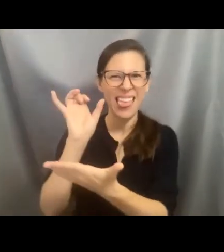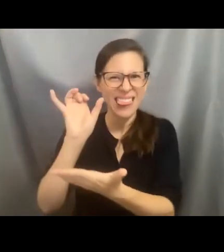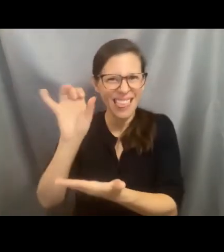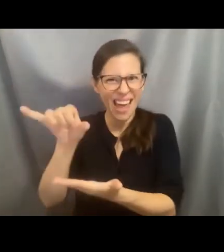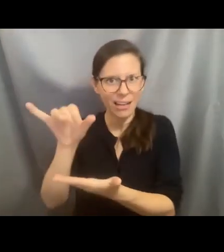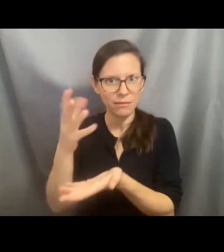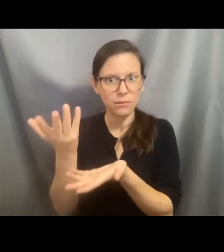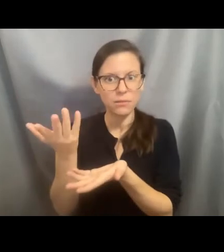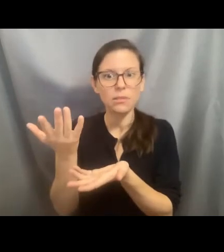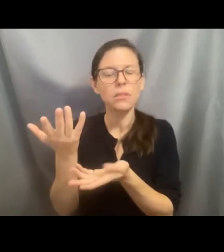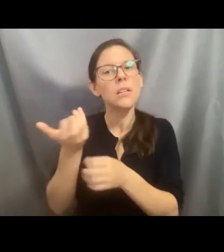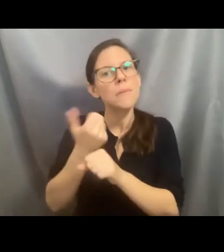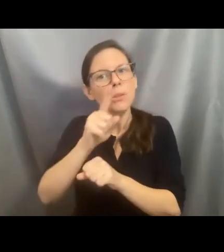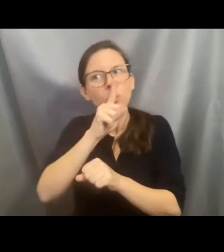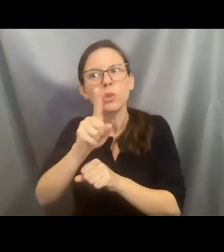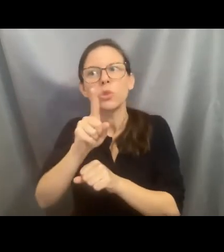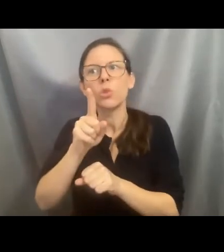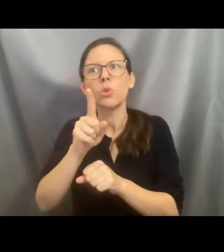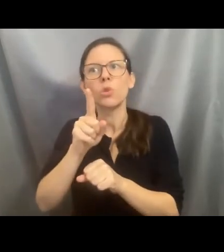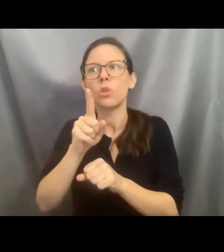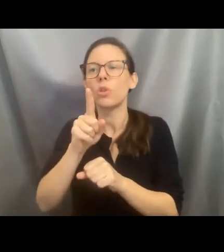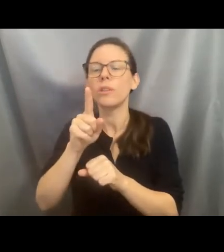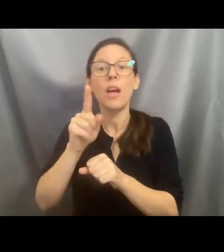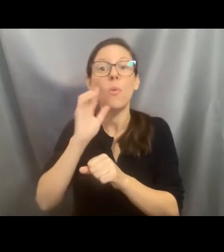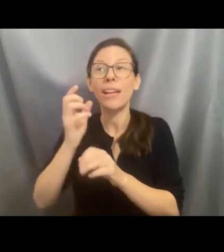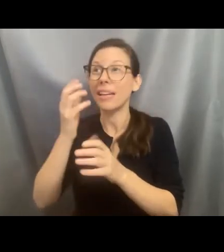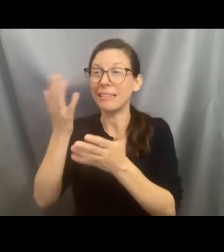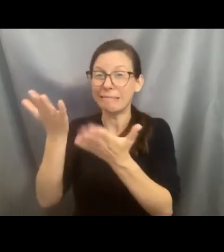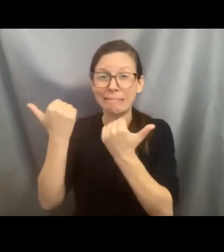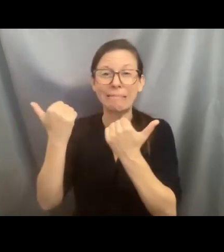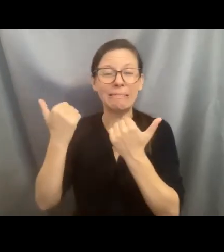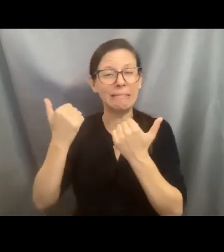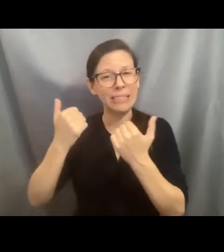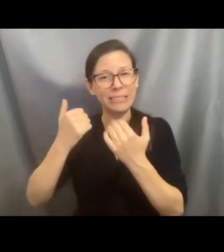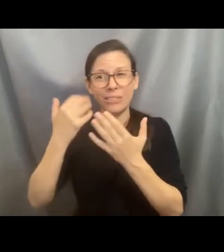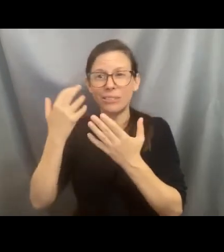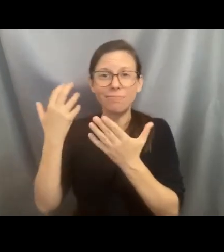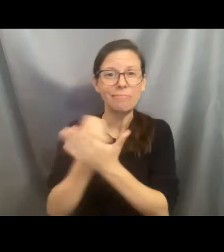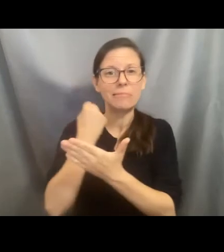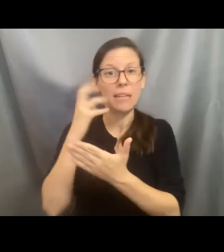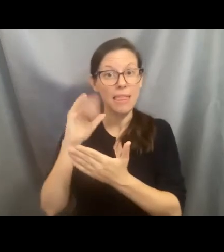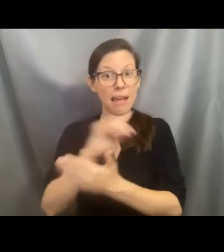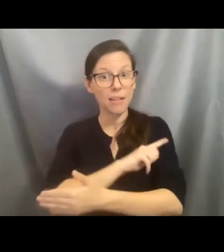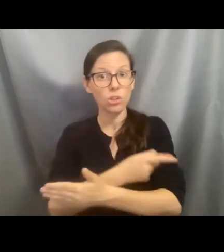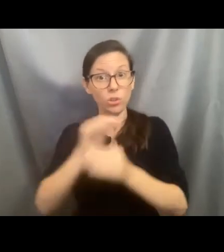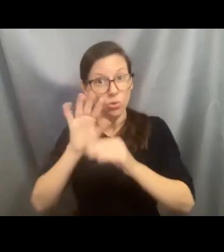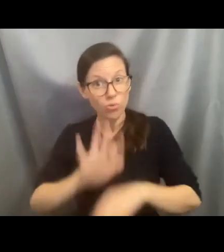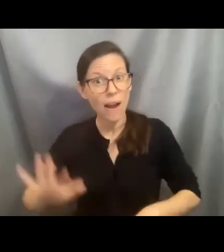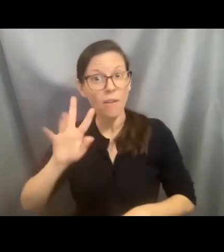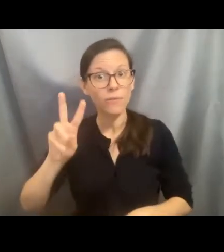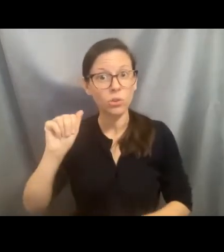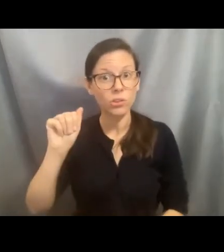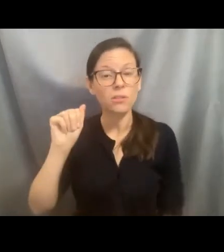and make sure that we're capturing it across the Commonwealth and getting folks to understand